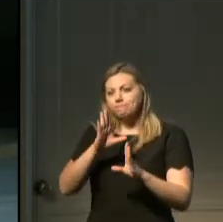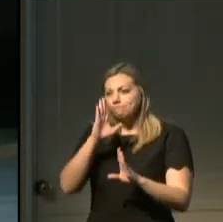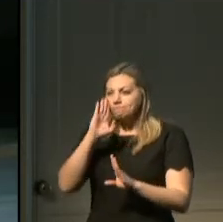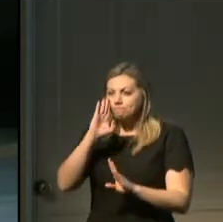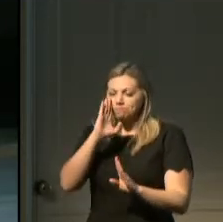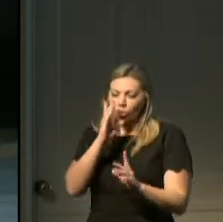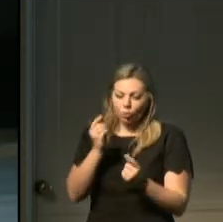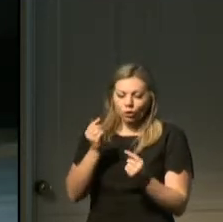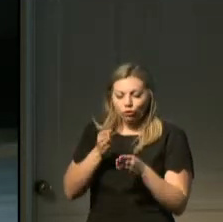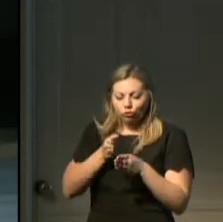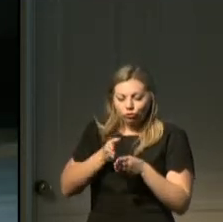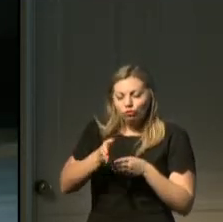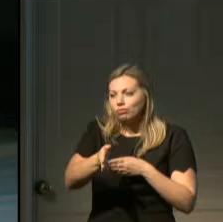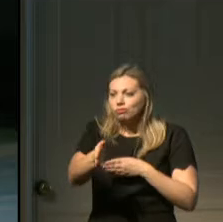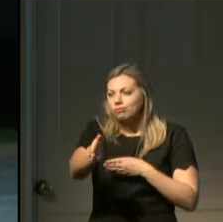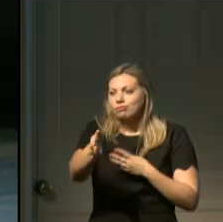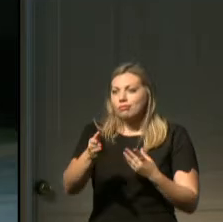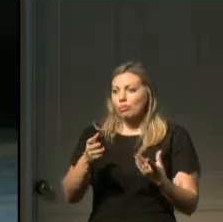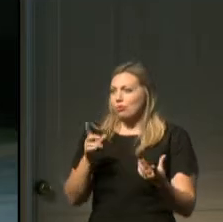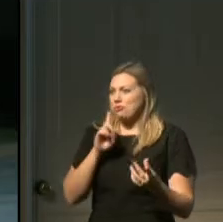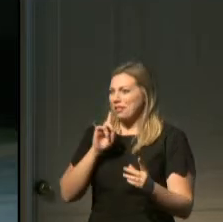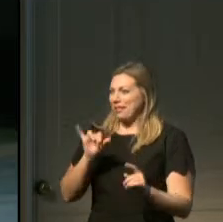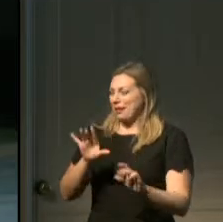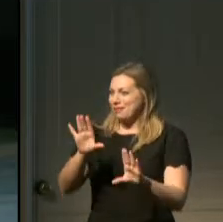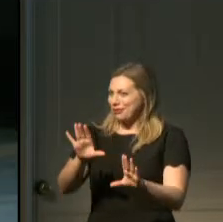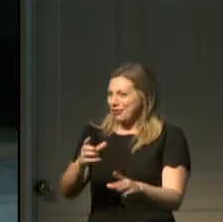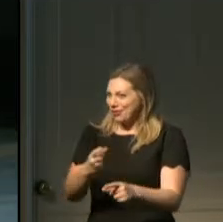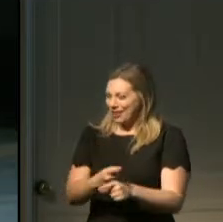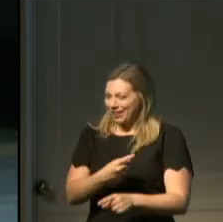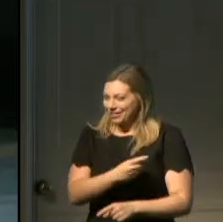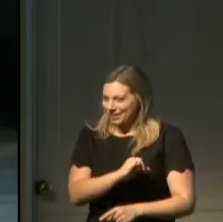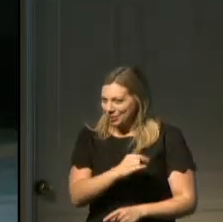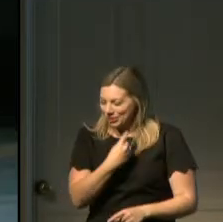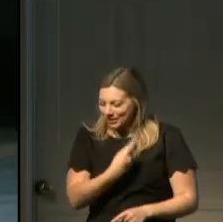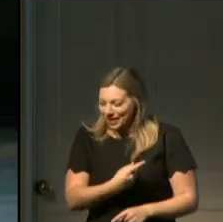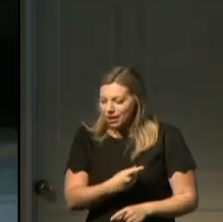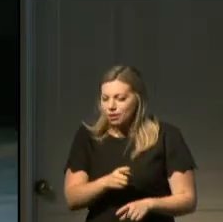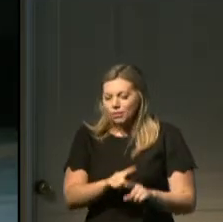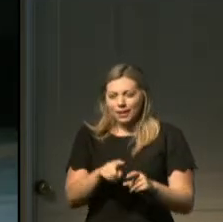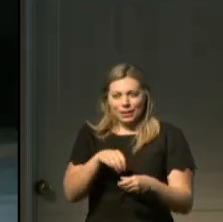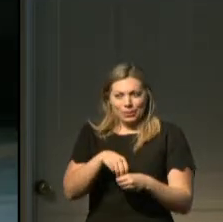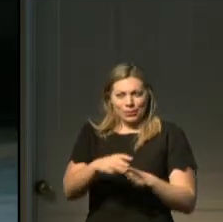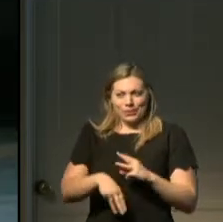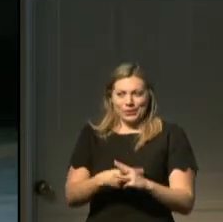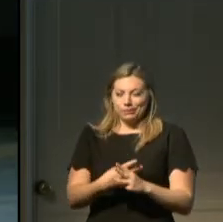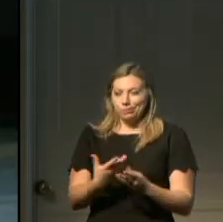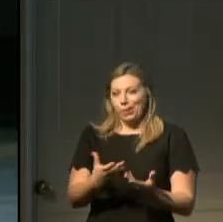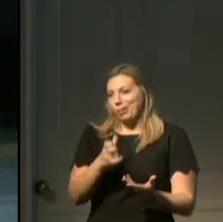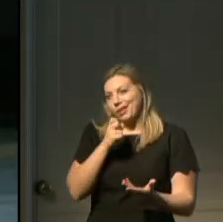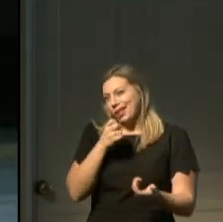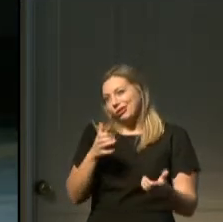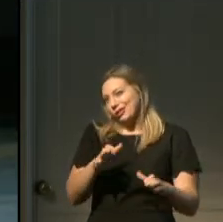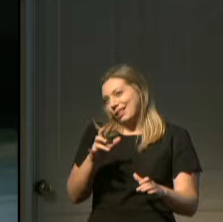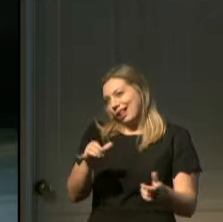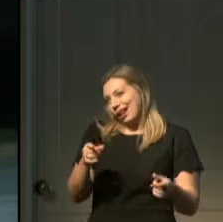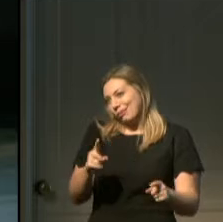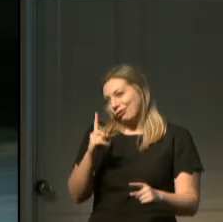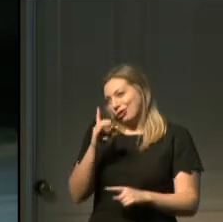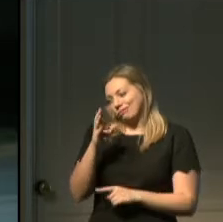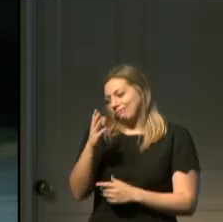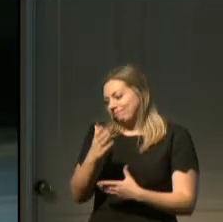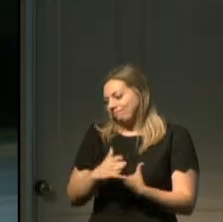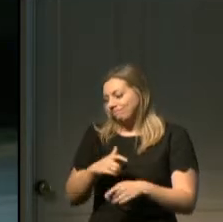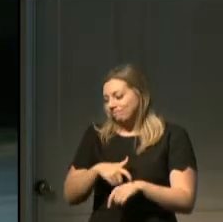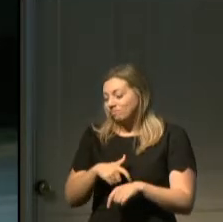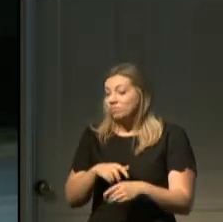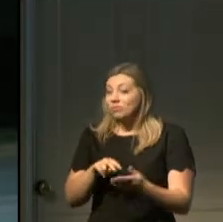path, as you say, it would be great. But in a world where that's probably not likely for some time, this